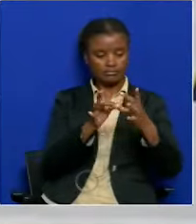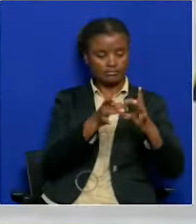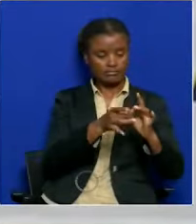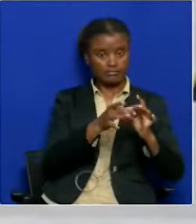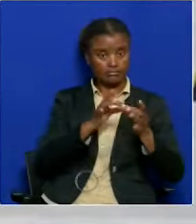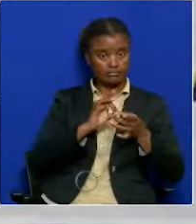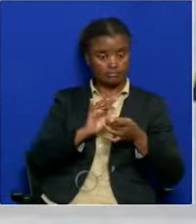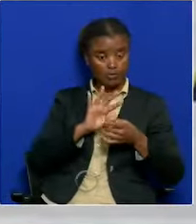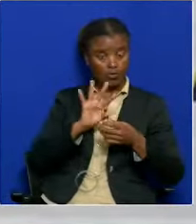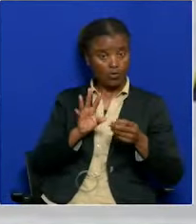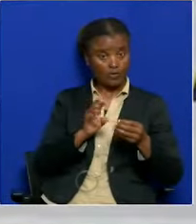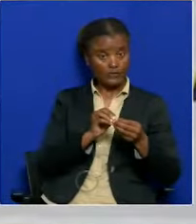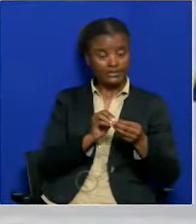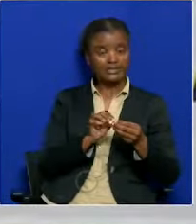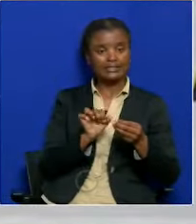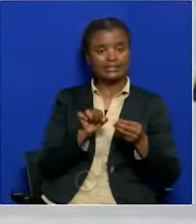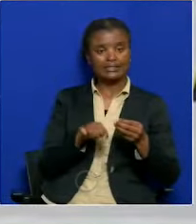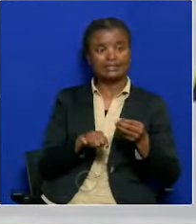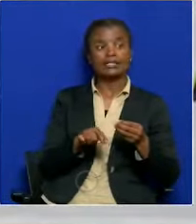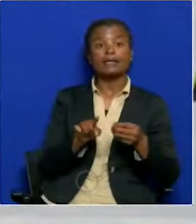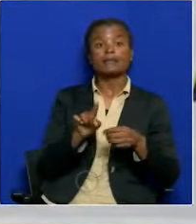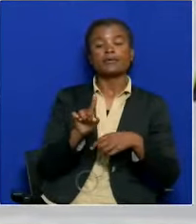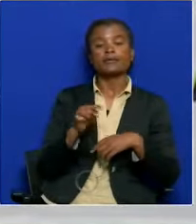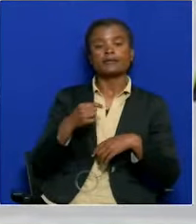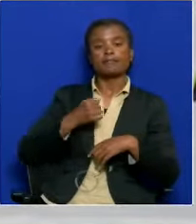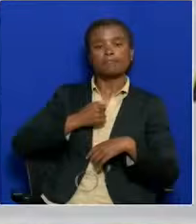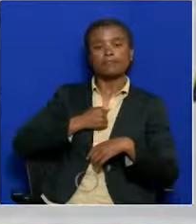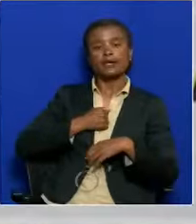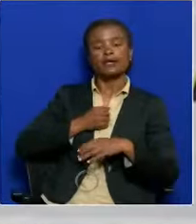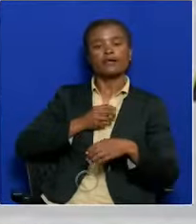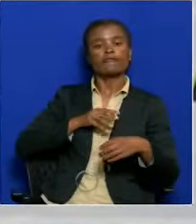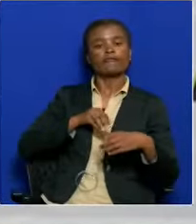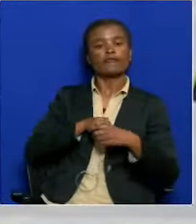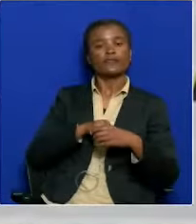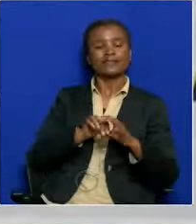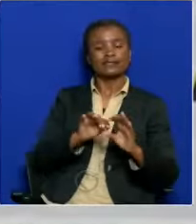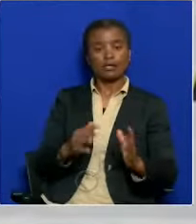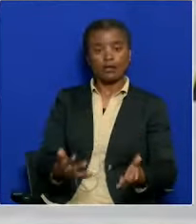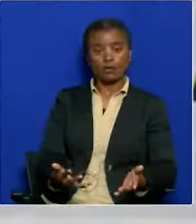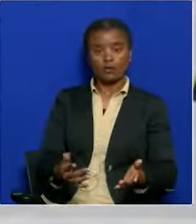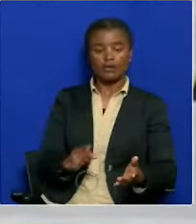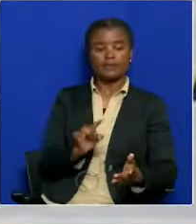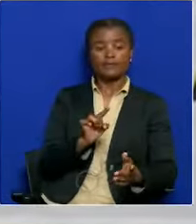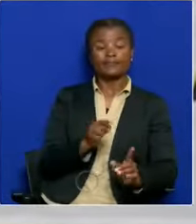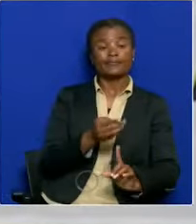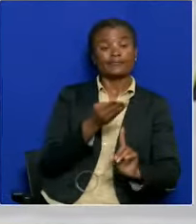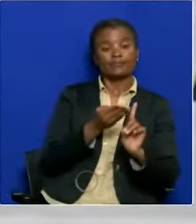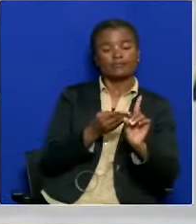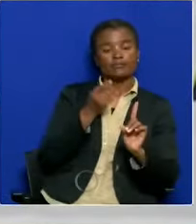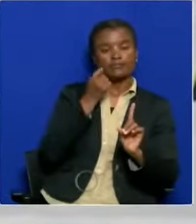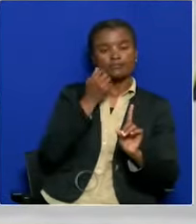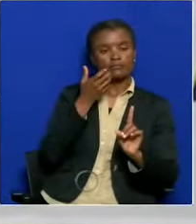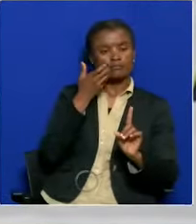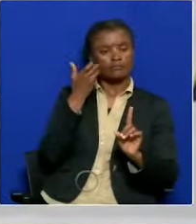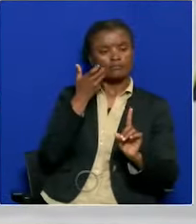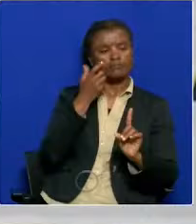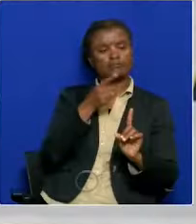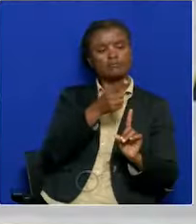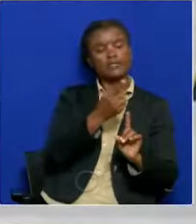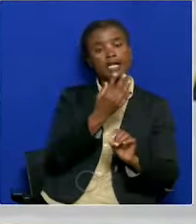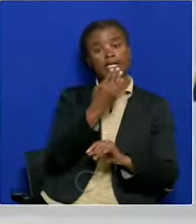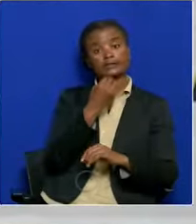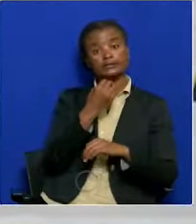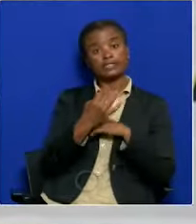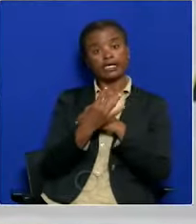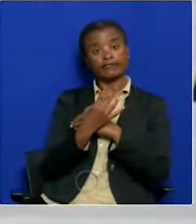involvement when Matlala sought sort of advice what to do if this